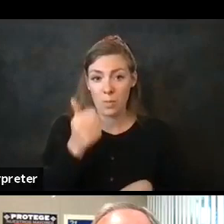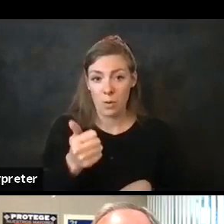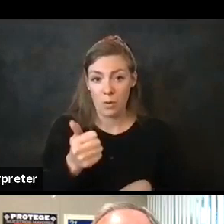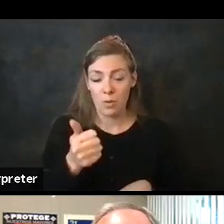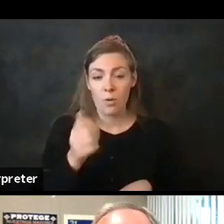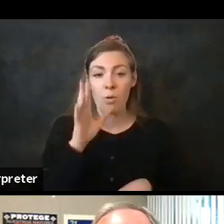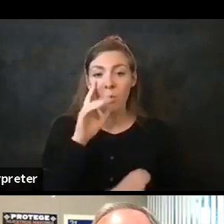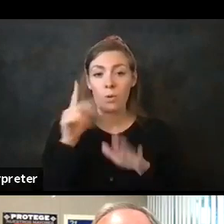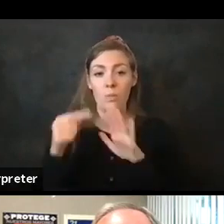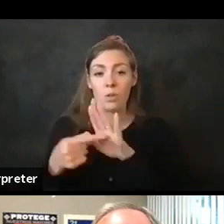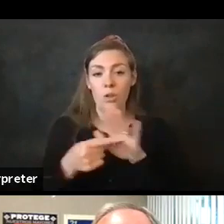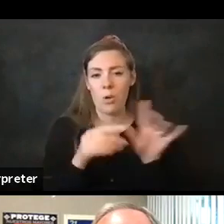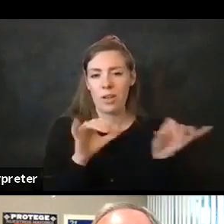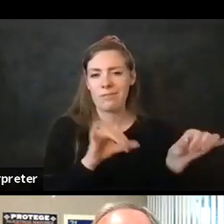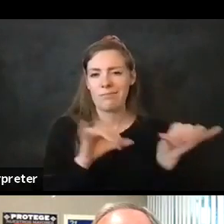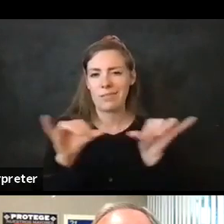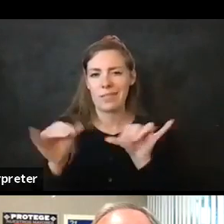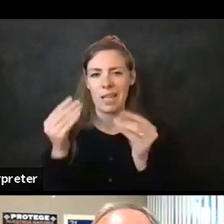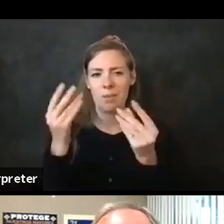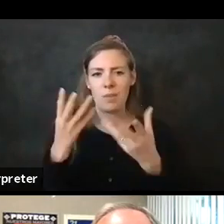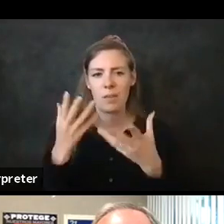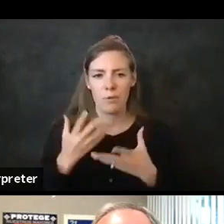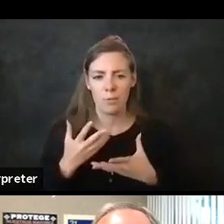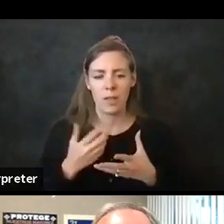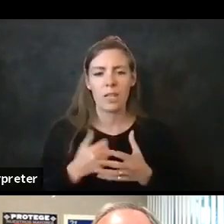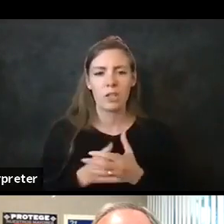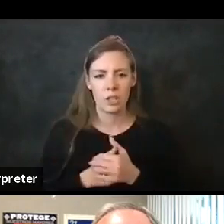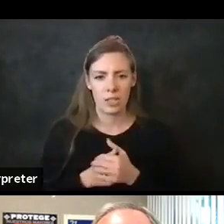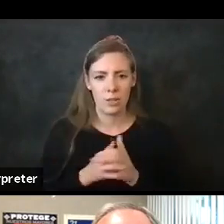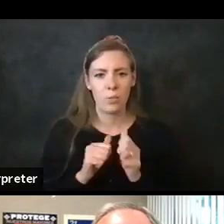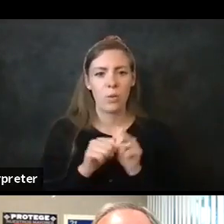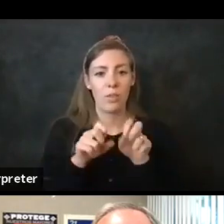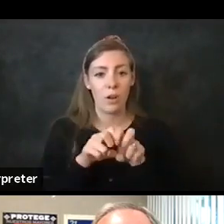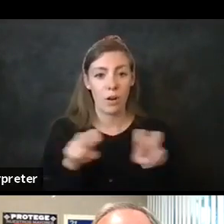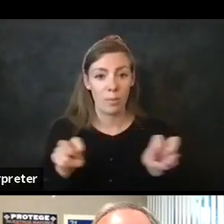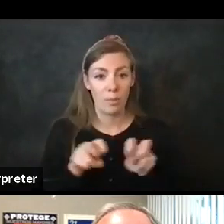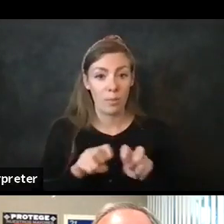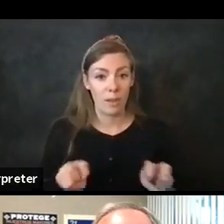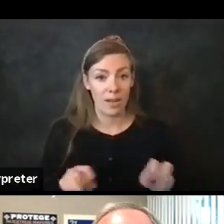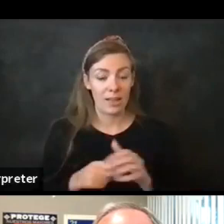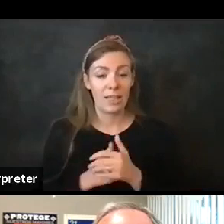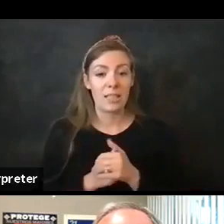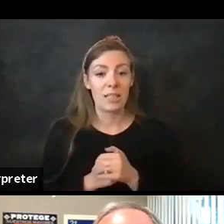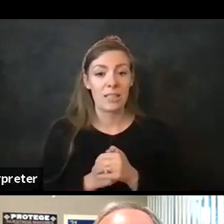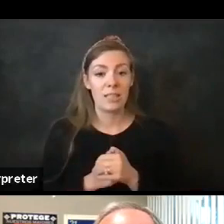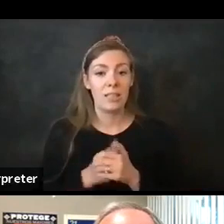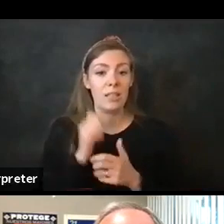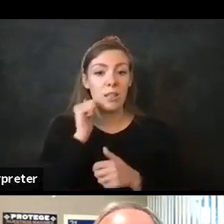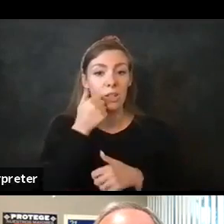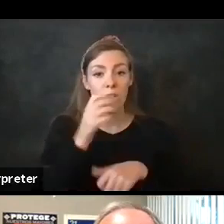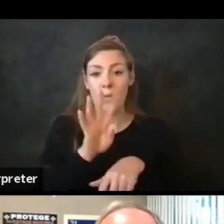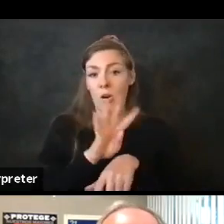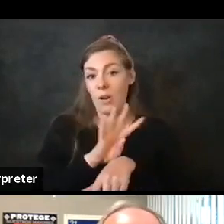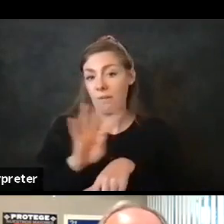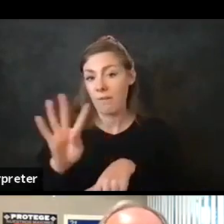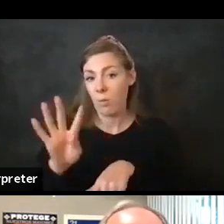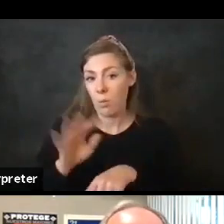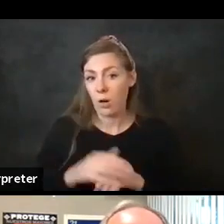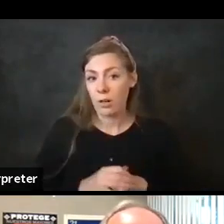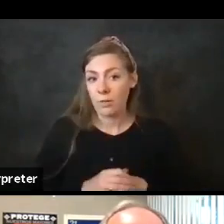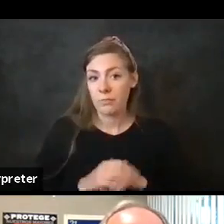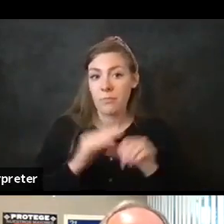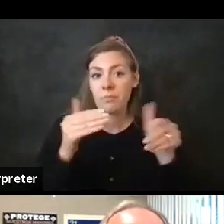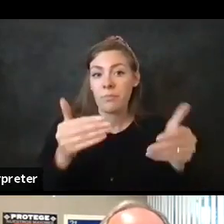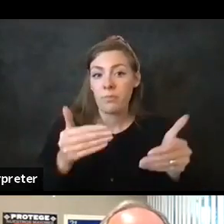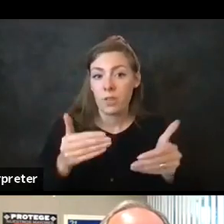will be sharing the same information with our panelists, Spanish-speaking panelists, tomorrow at 4 o'clock. And we invite